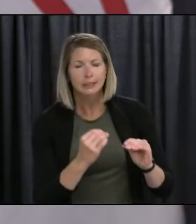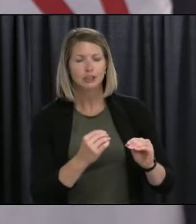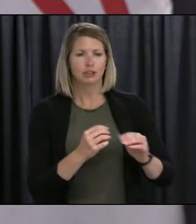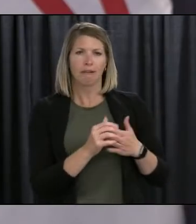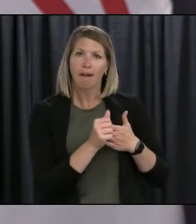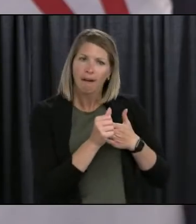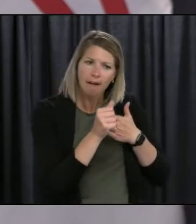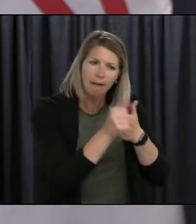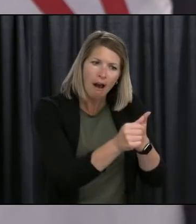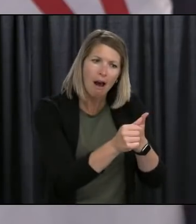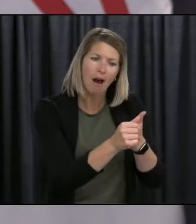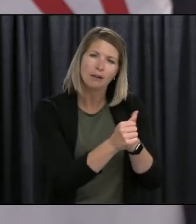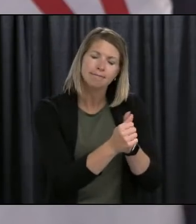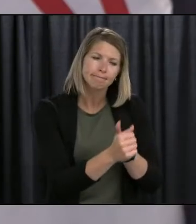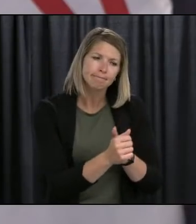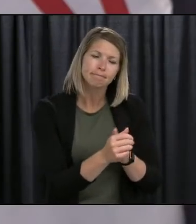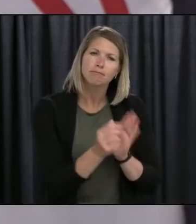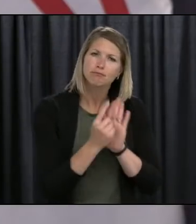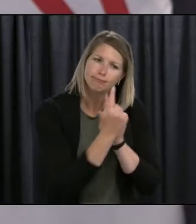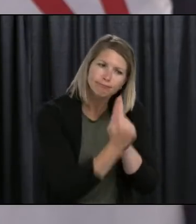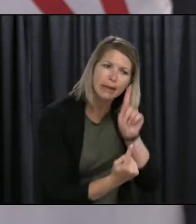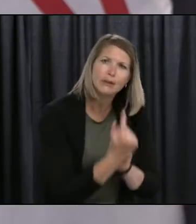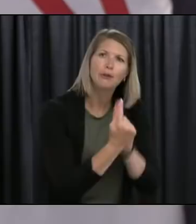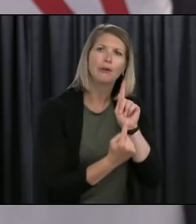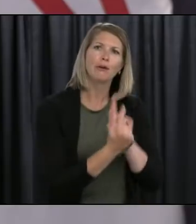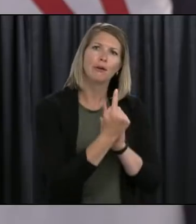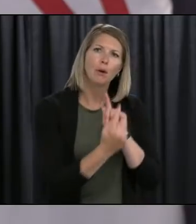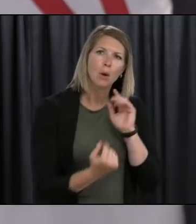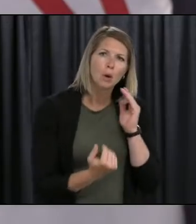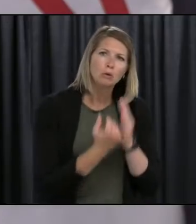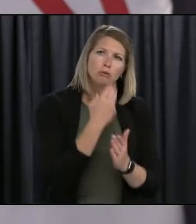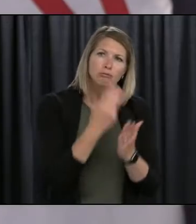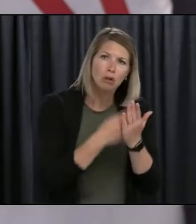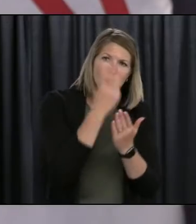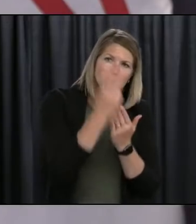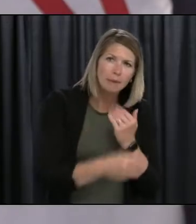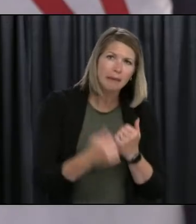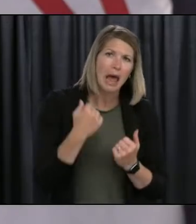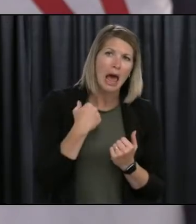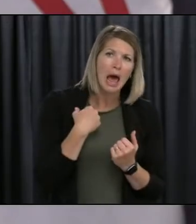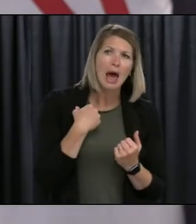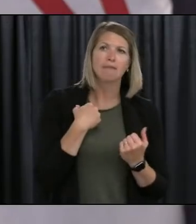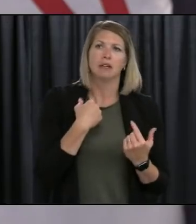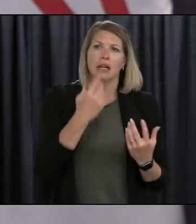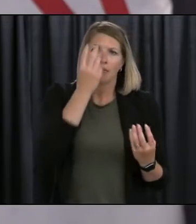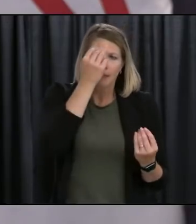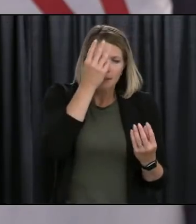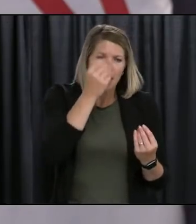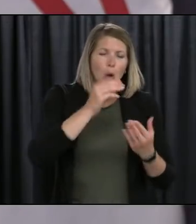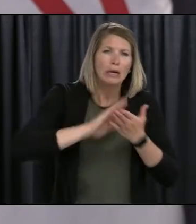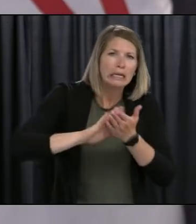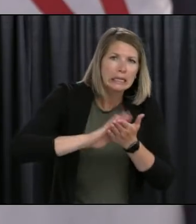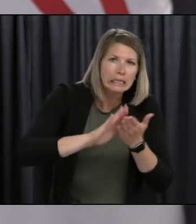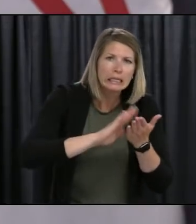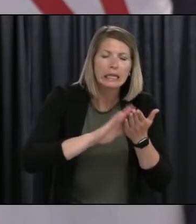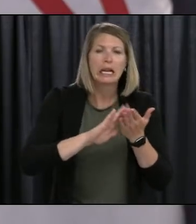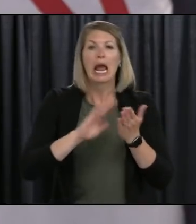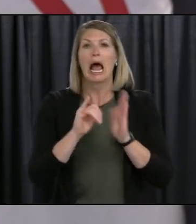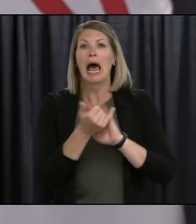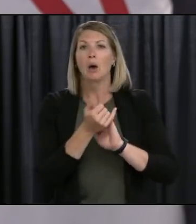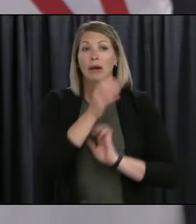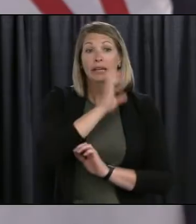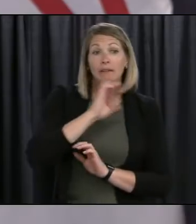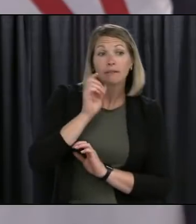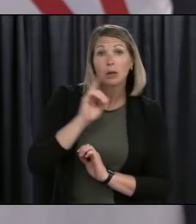be things like physical distancing, hygiene and cleaning protocols, transportation, food services,